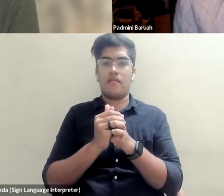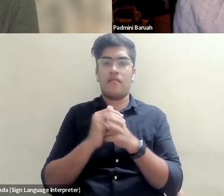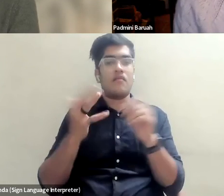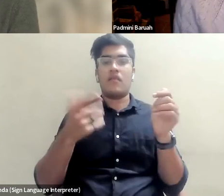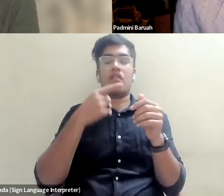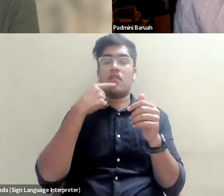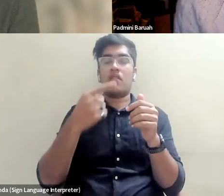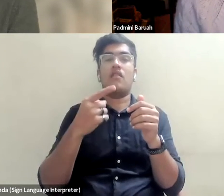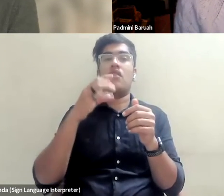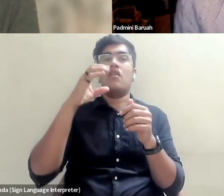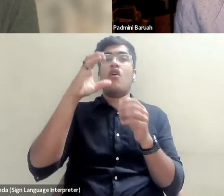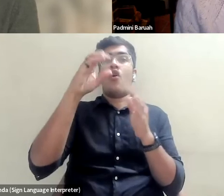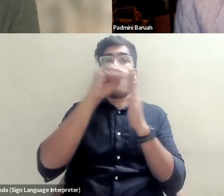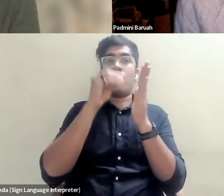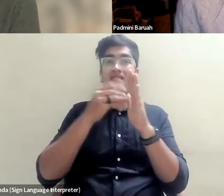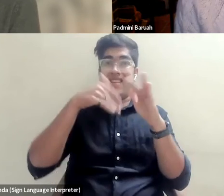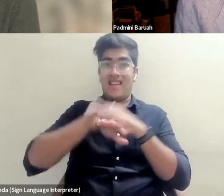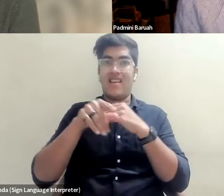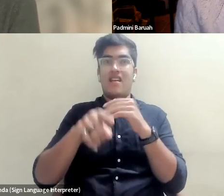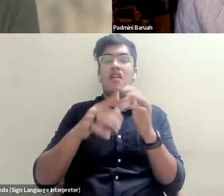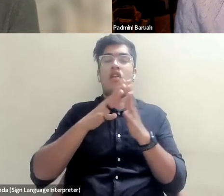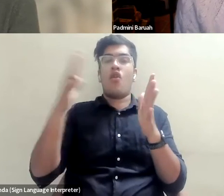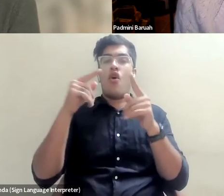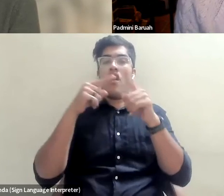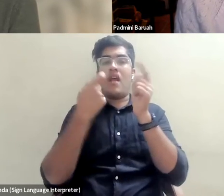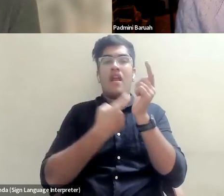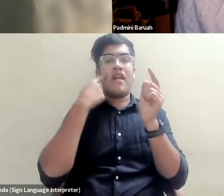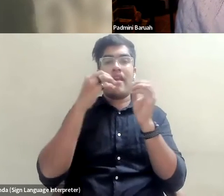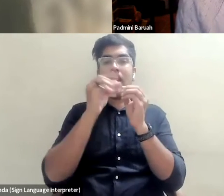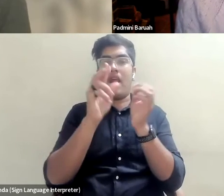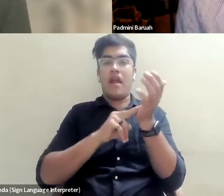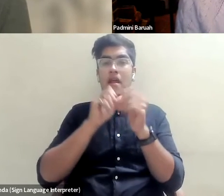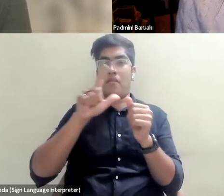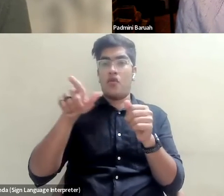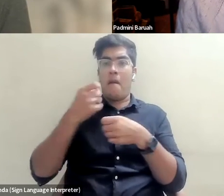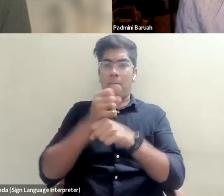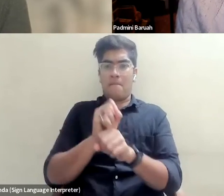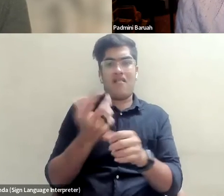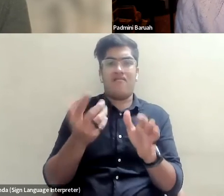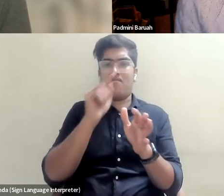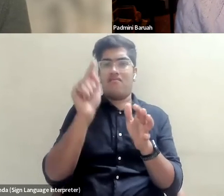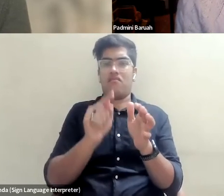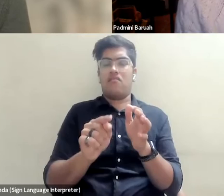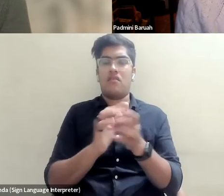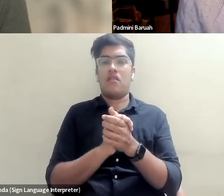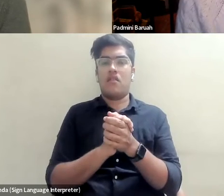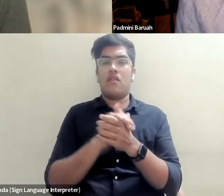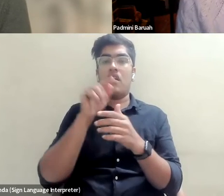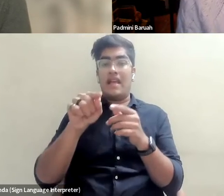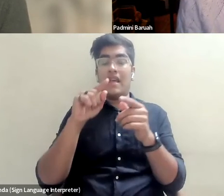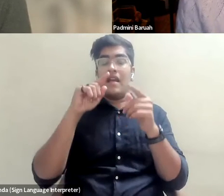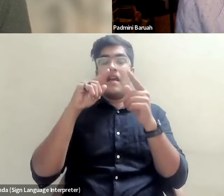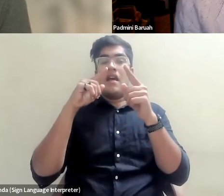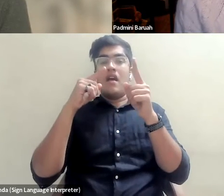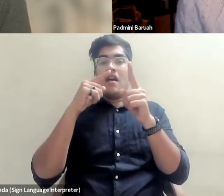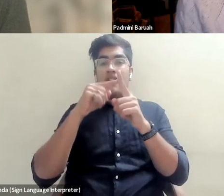citizenship as a category for which you can build a tribunal. The tribunal itself is born from an